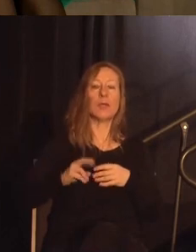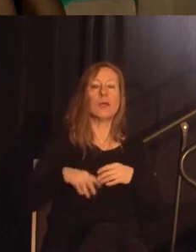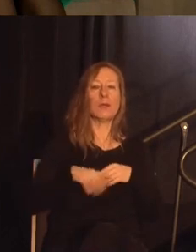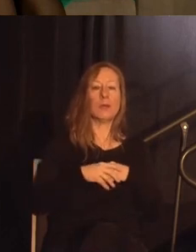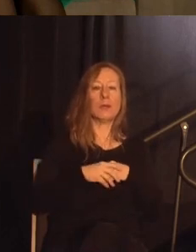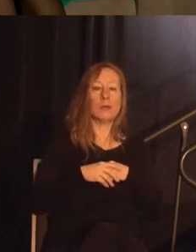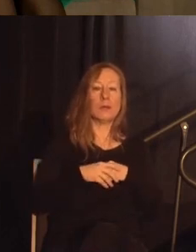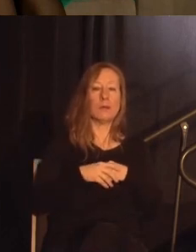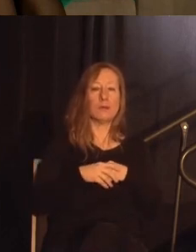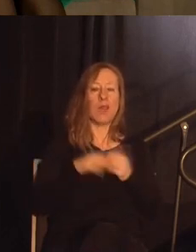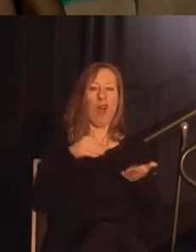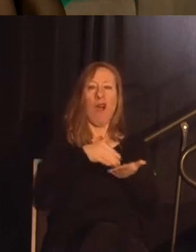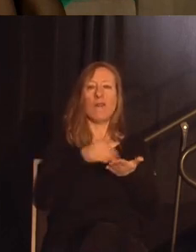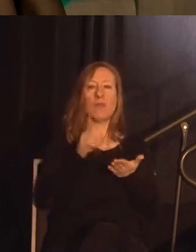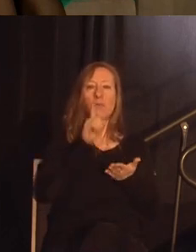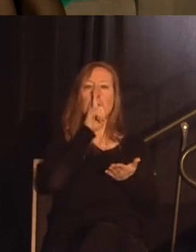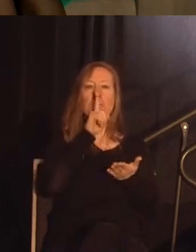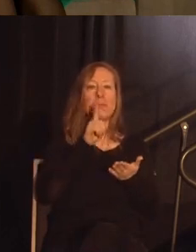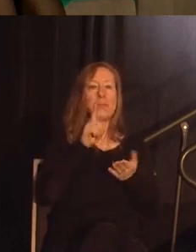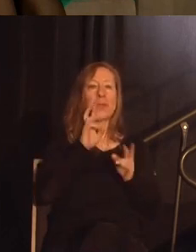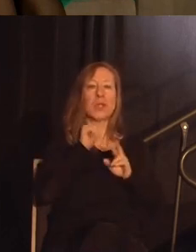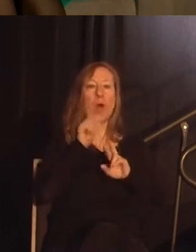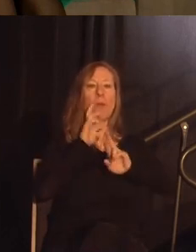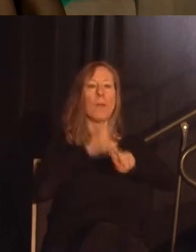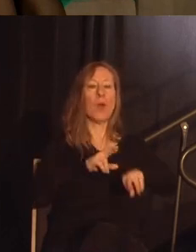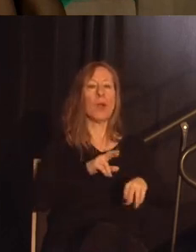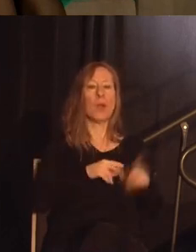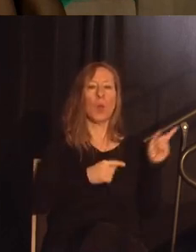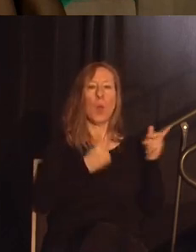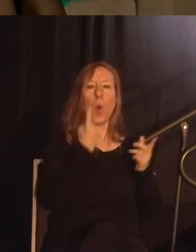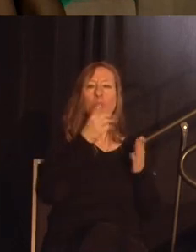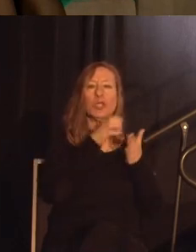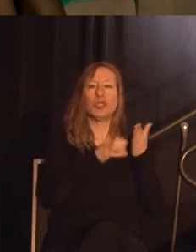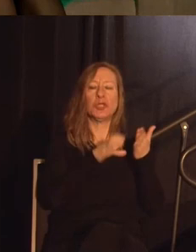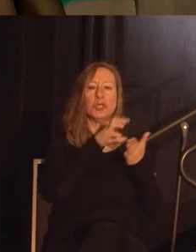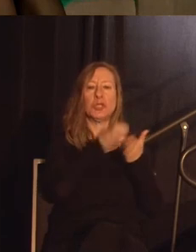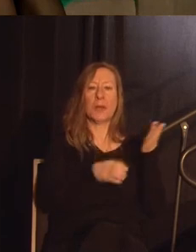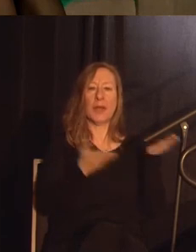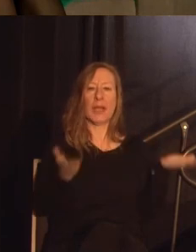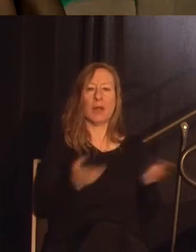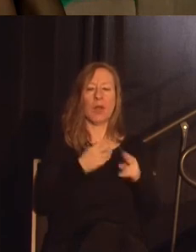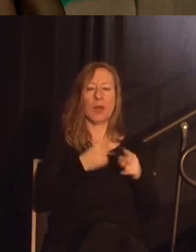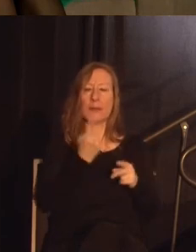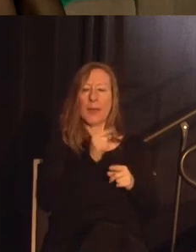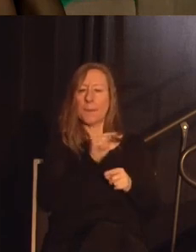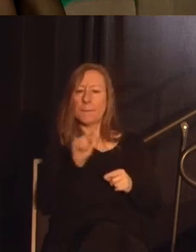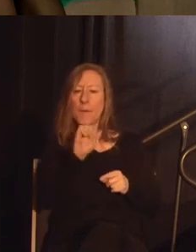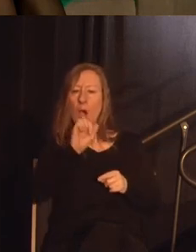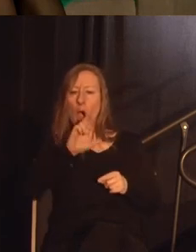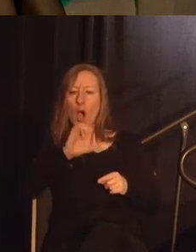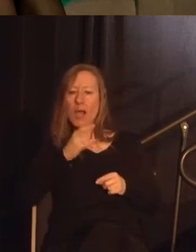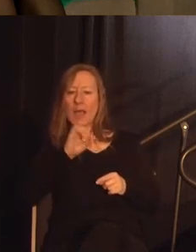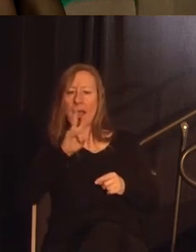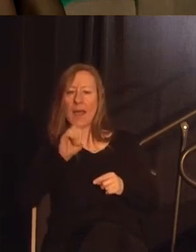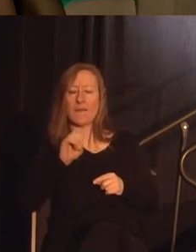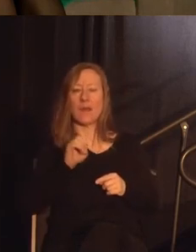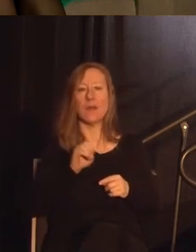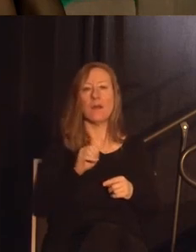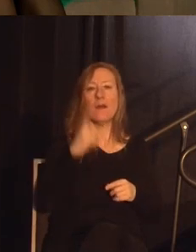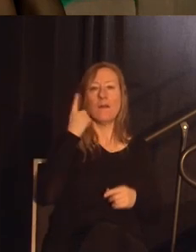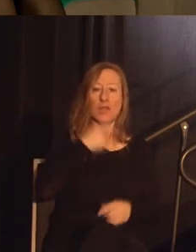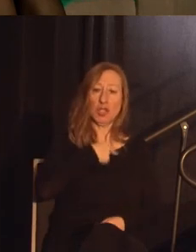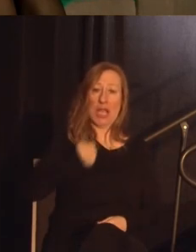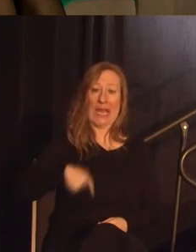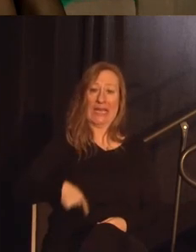not recorded. Like there's a chapter in here called Ghost Archive, and like what does it mean that like, you know, like poor Chinese immigrants, you know,